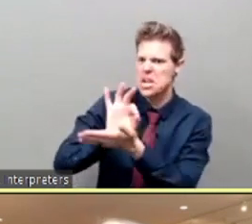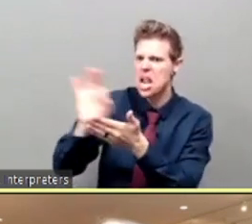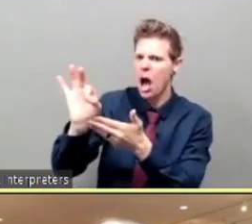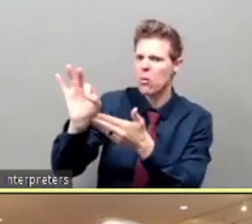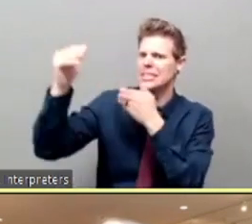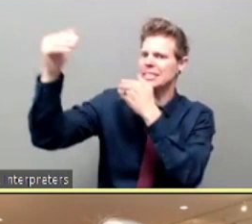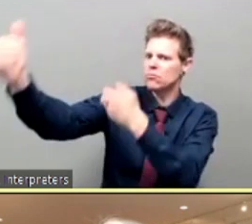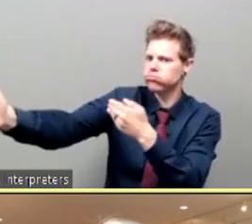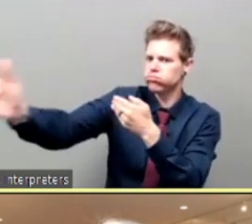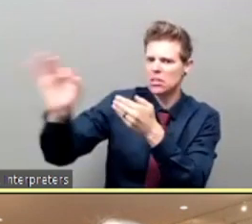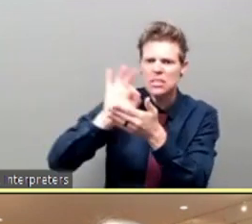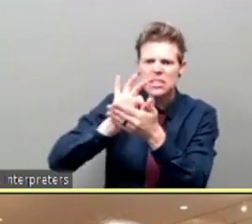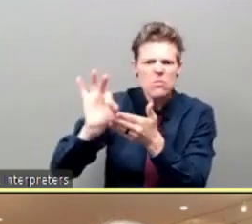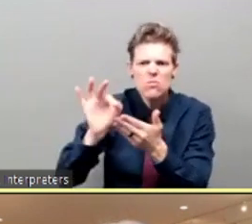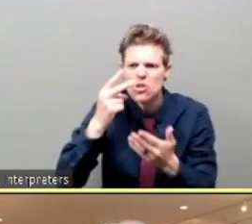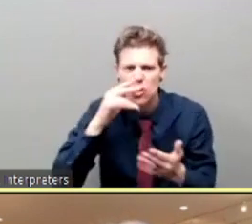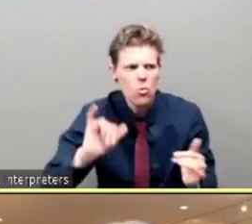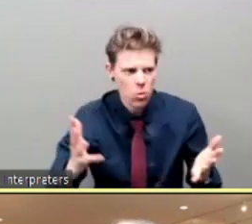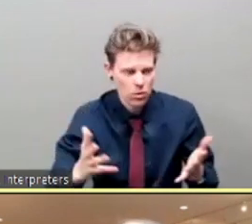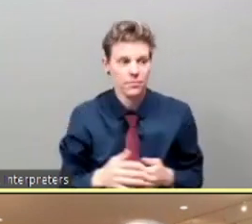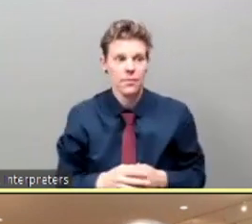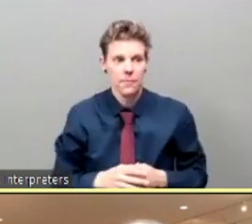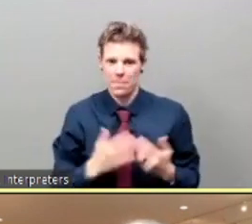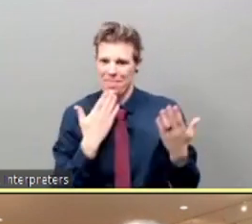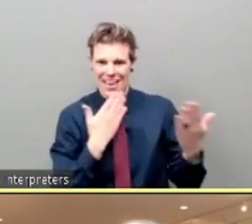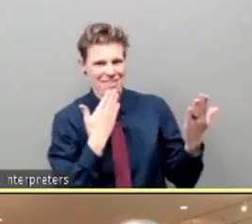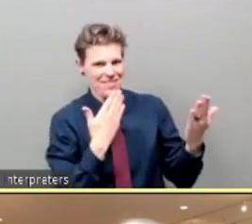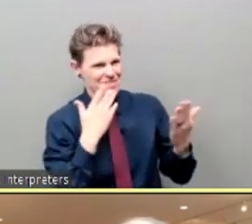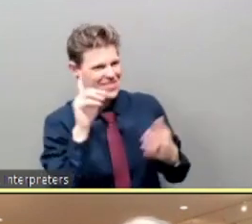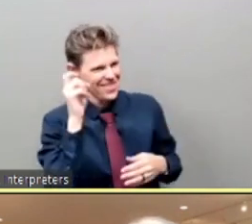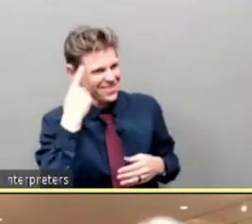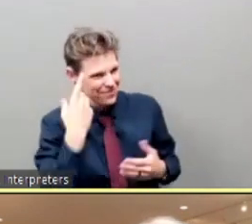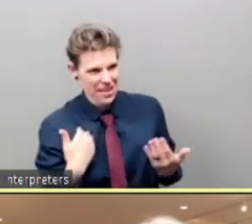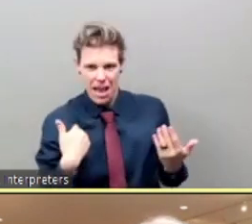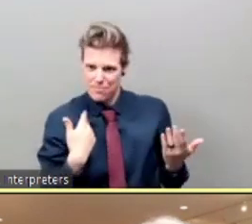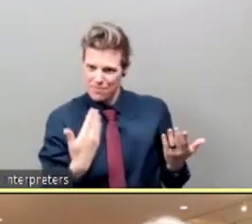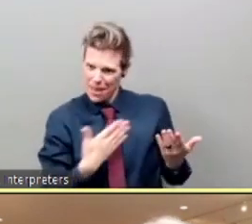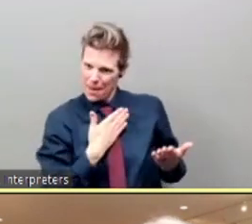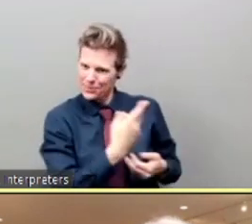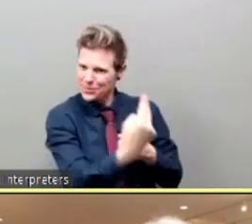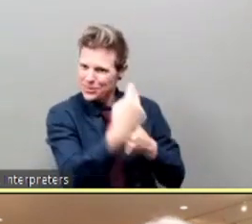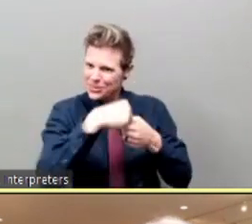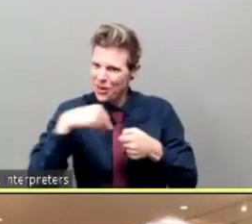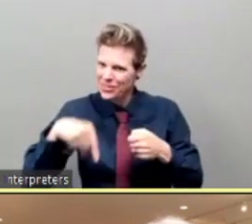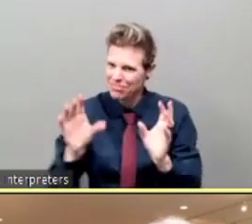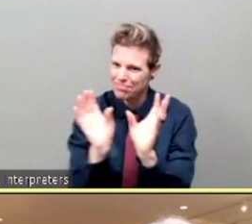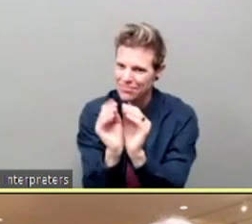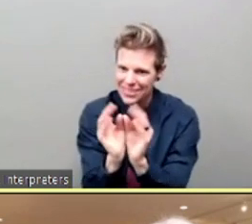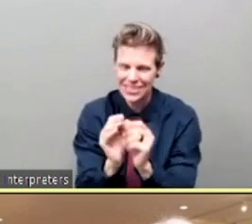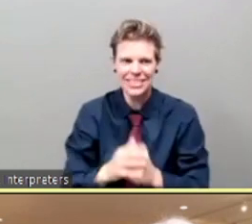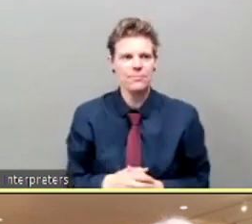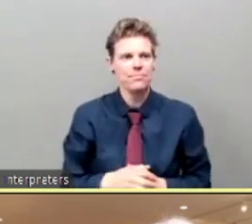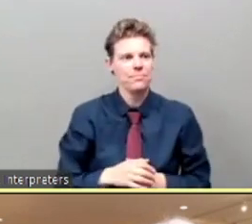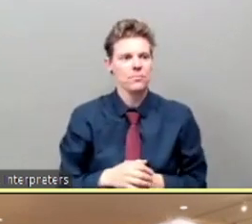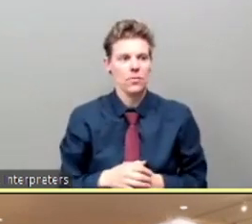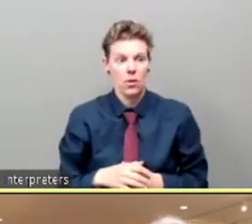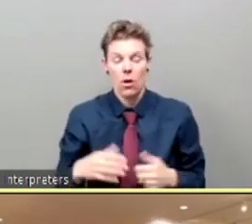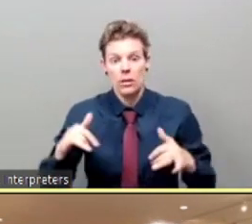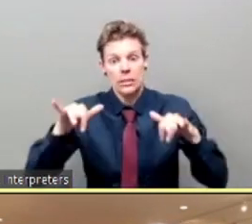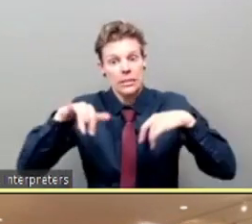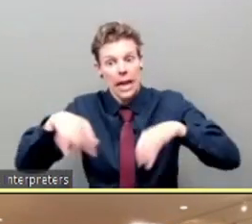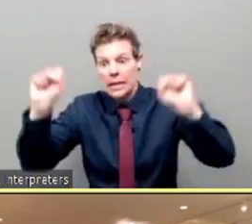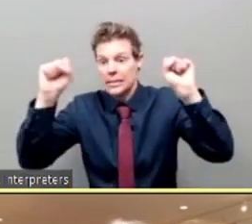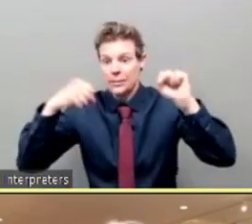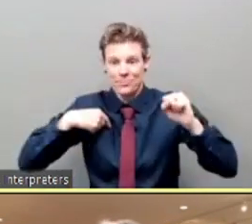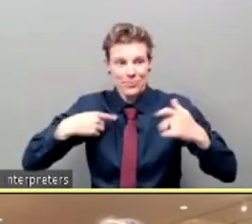very much, Governor. It's great to have you back at our press conference. Delighted. I'm really excited today. I imagine that I'm not the